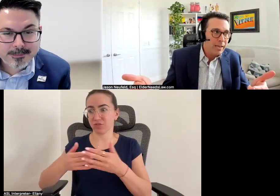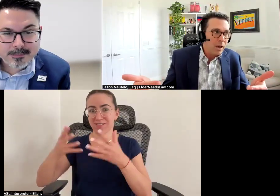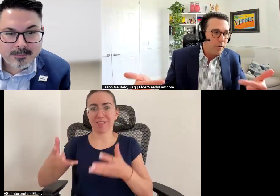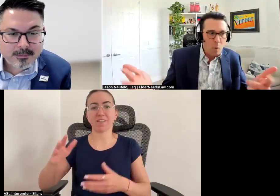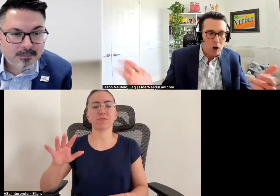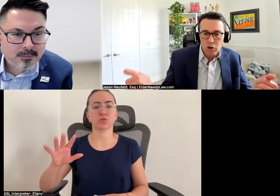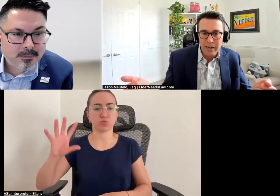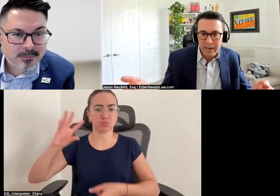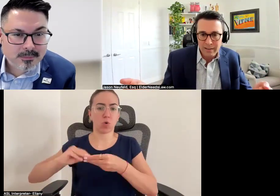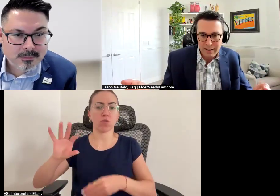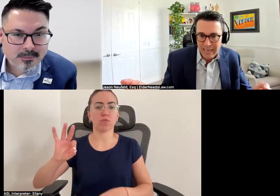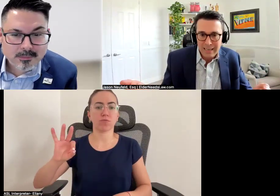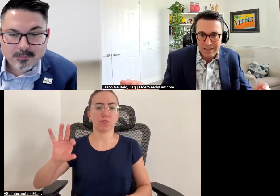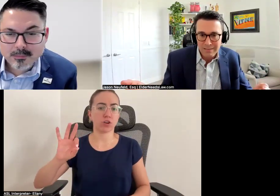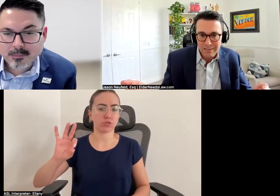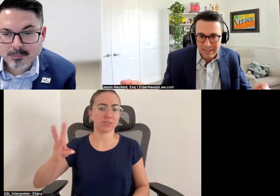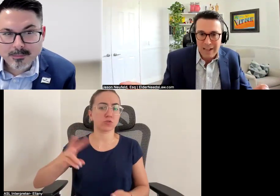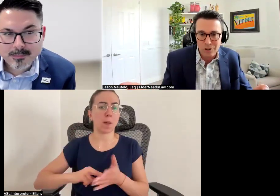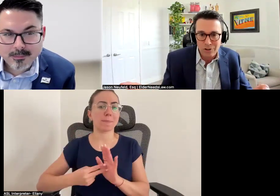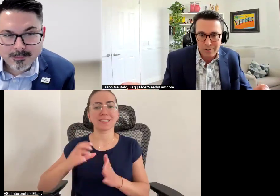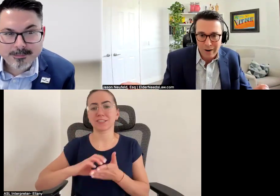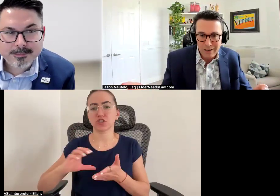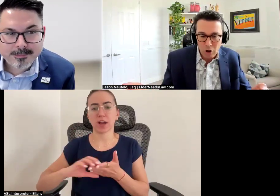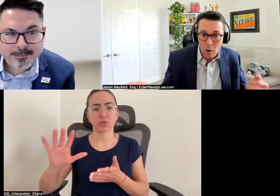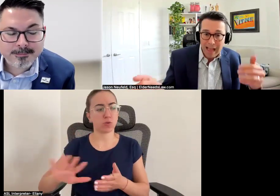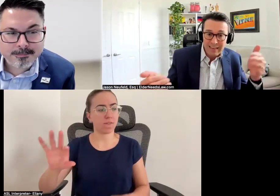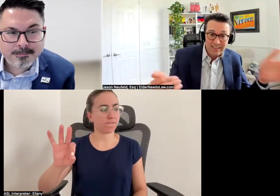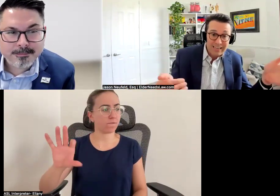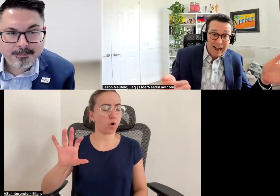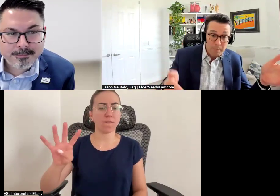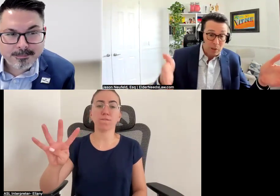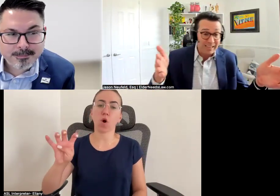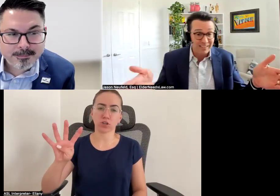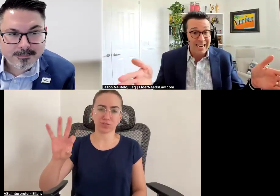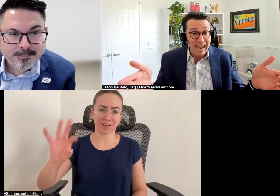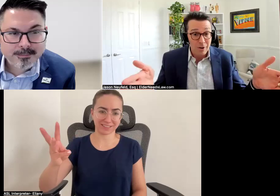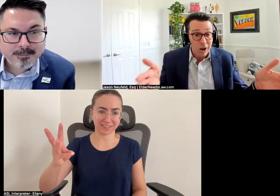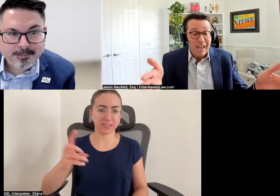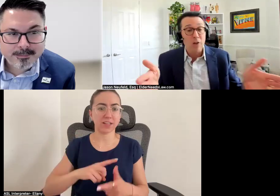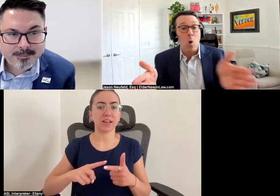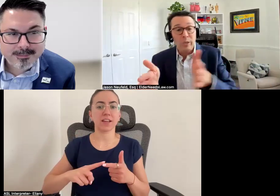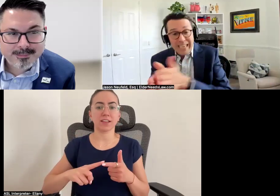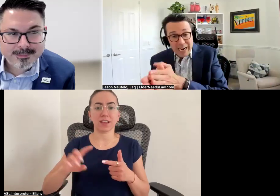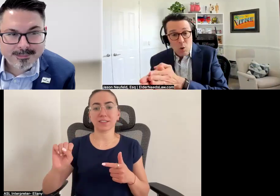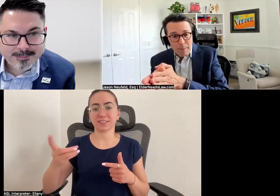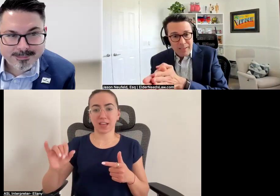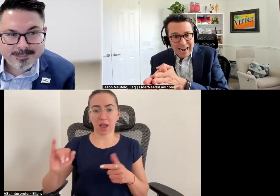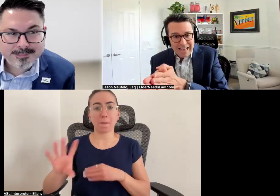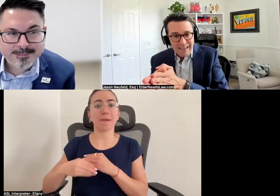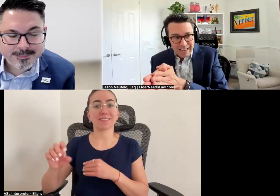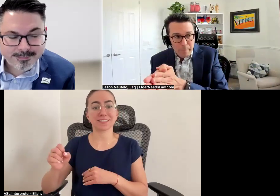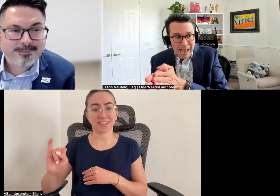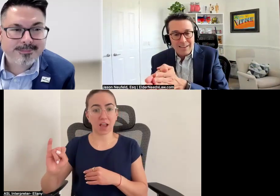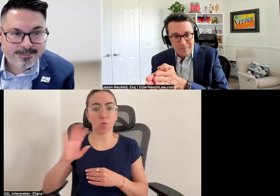would be $496, right? So SSDI plus SSI together is only getting you up to